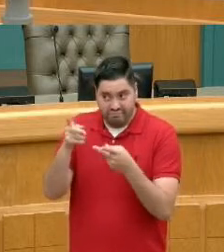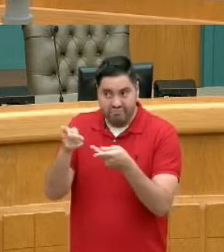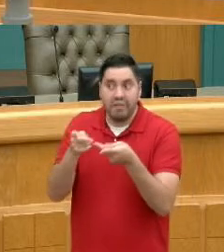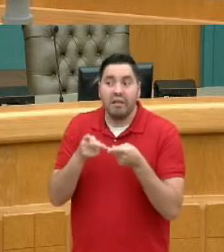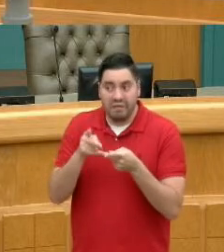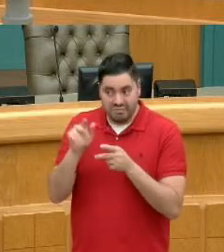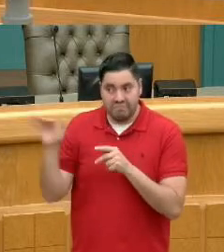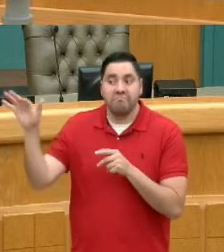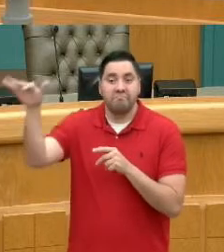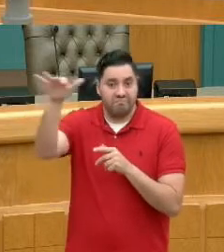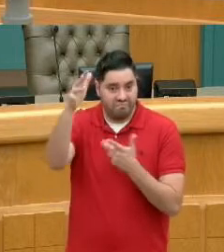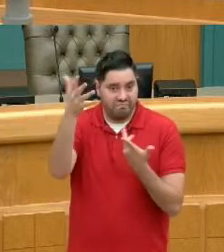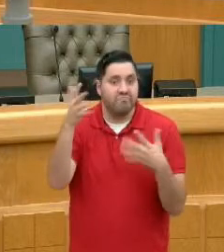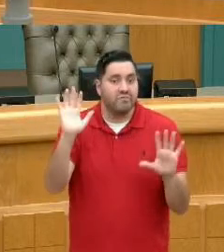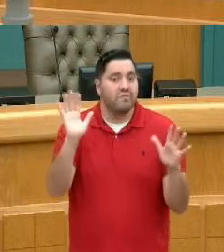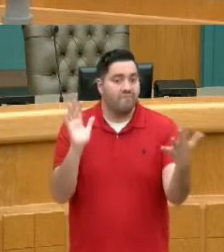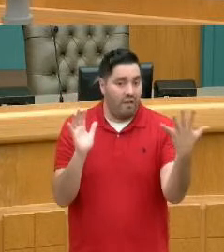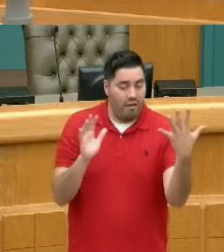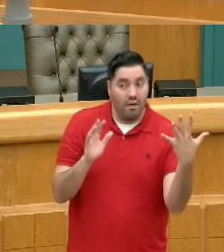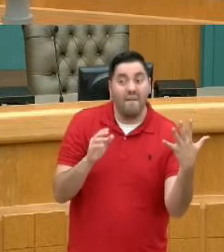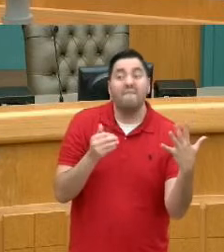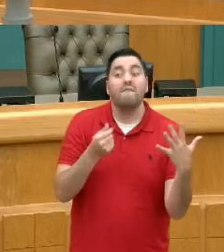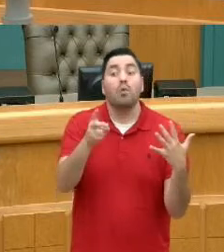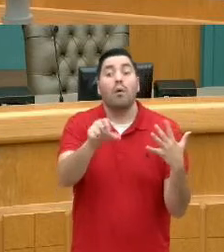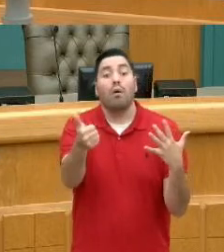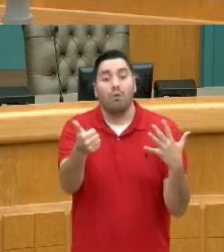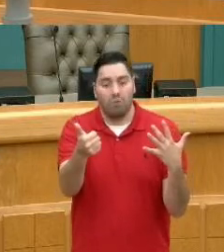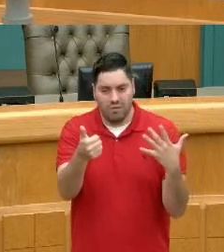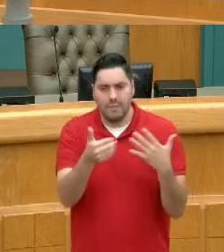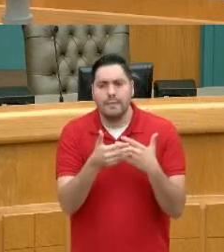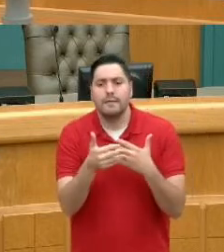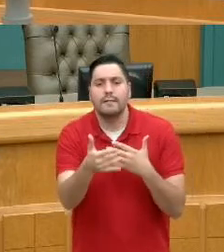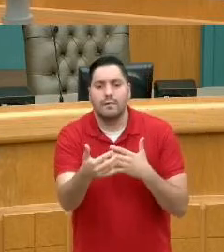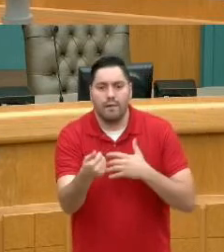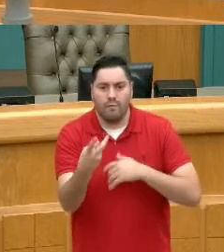facilities are scheduled for the next few days.